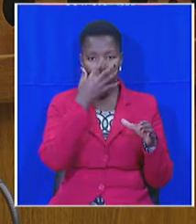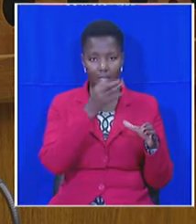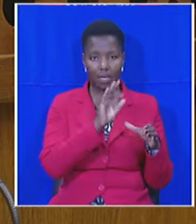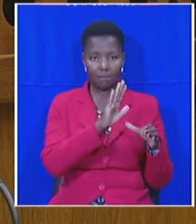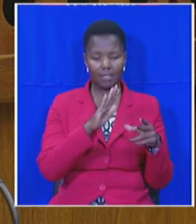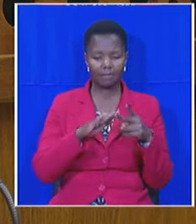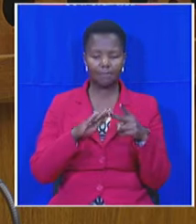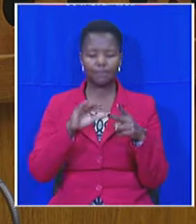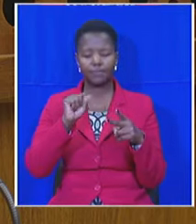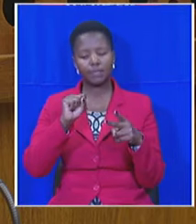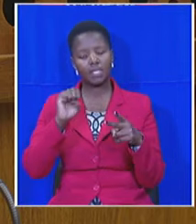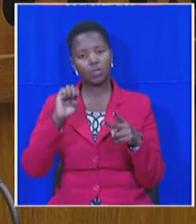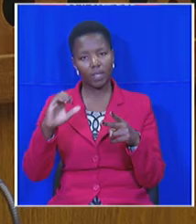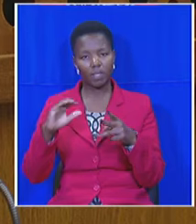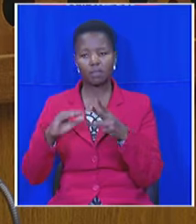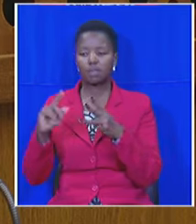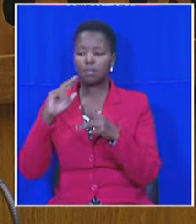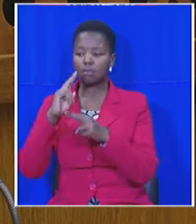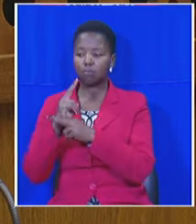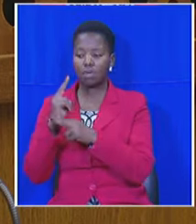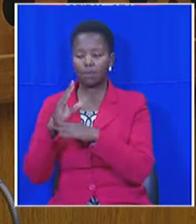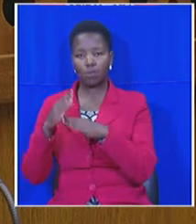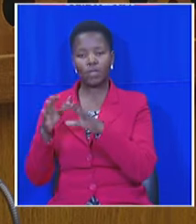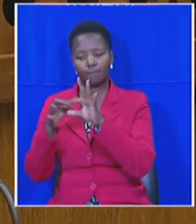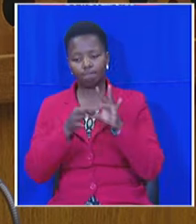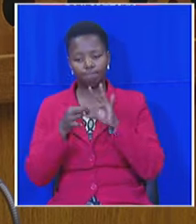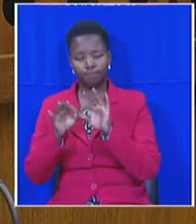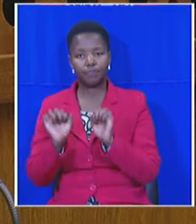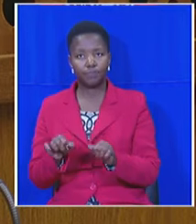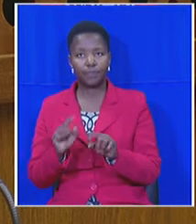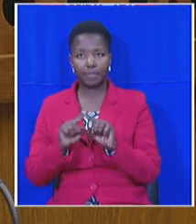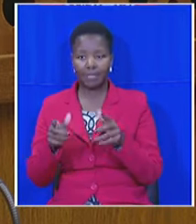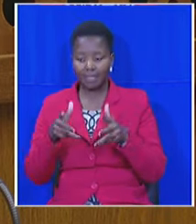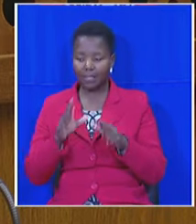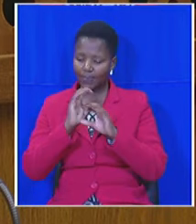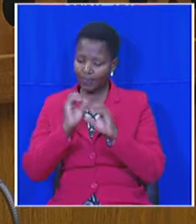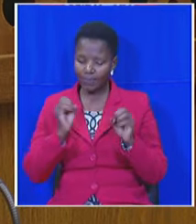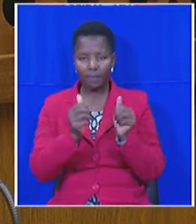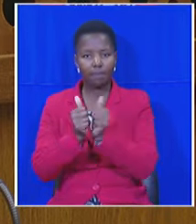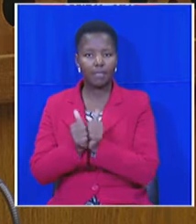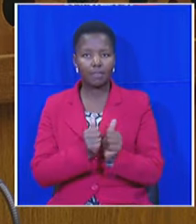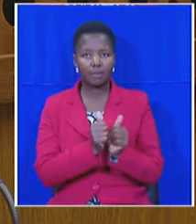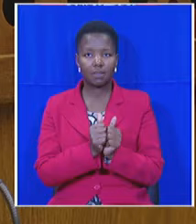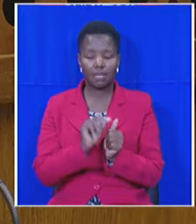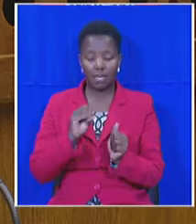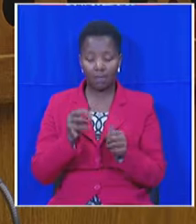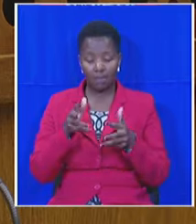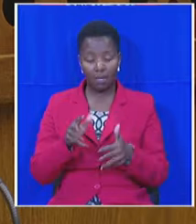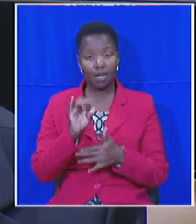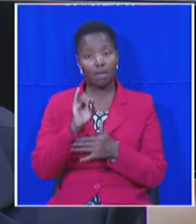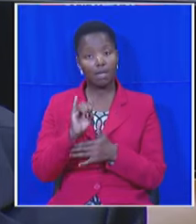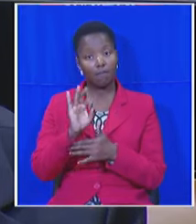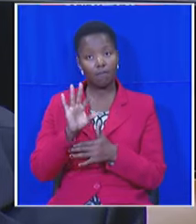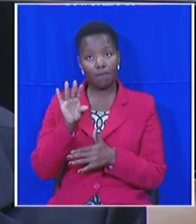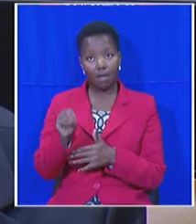other investors. Yet there are no public-private partnerships or other private sector incentives in this budget that, if applied, can